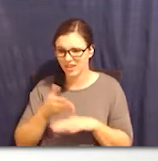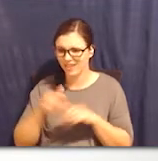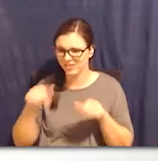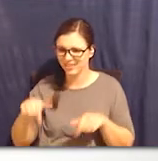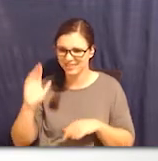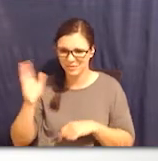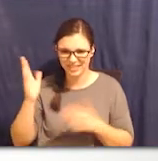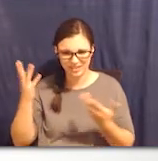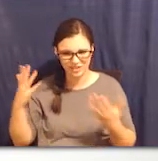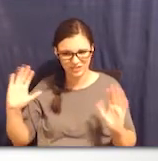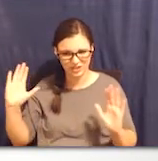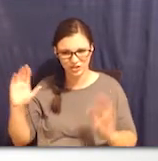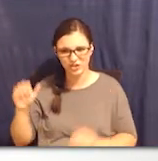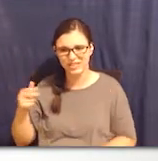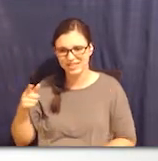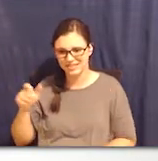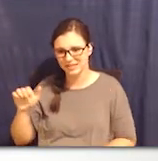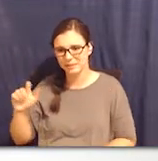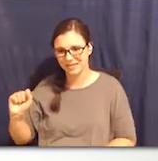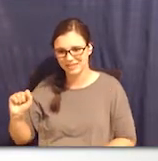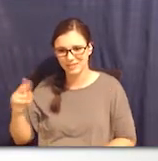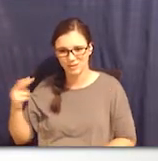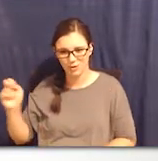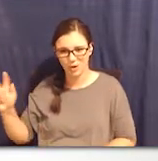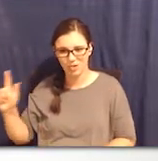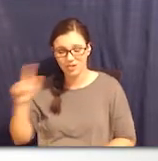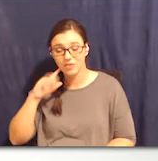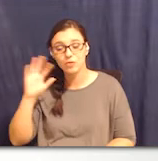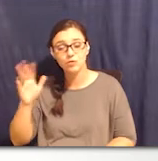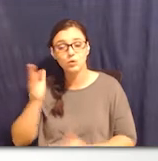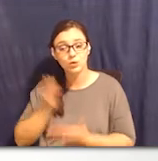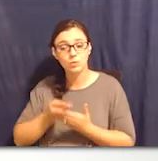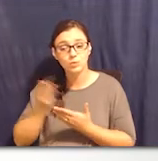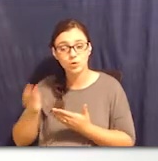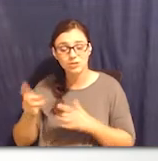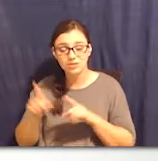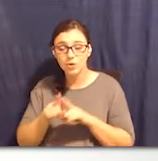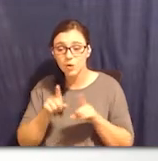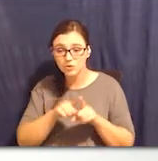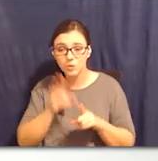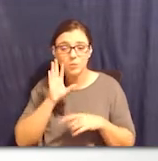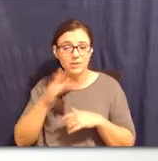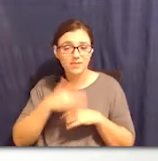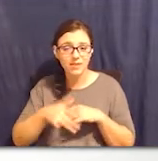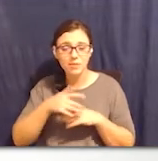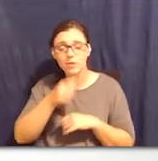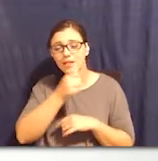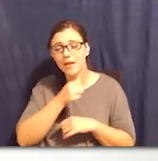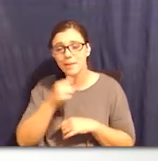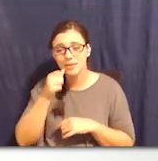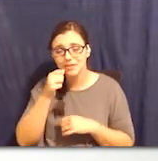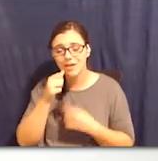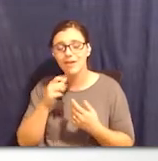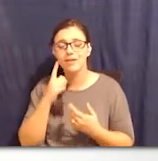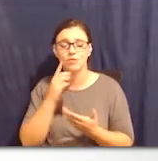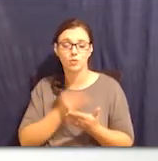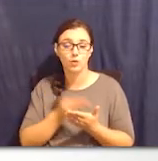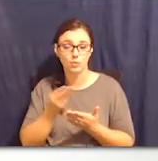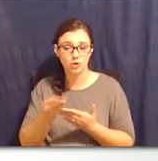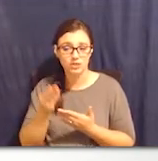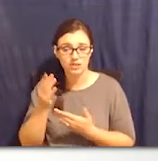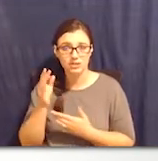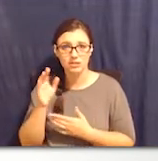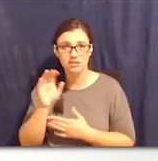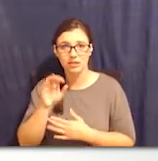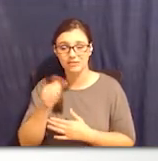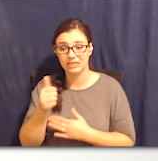My books are going to be available right after this presentation at the exhibit hall, and for future purchases, they're also available